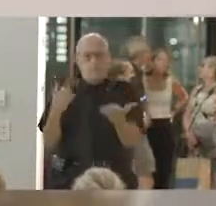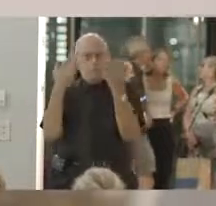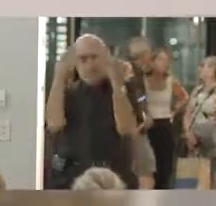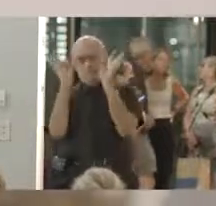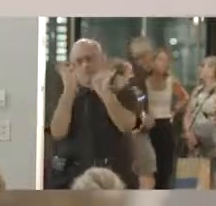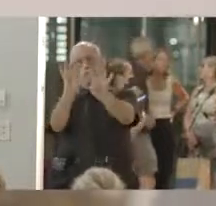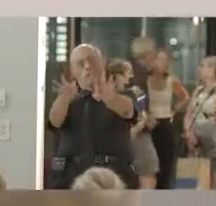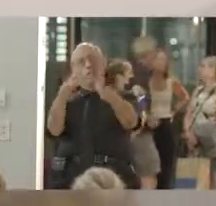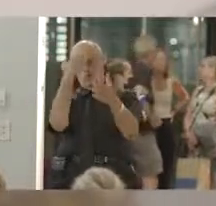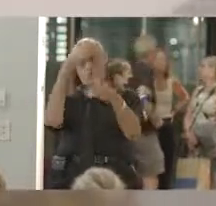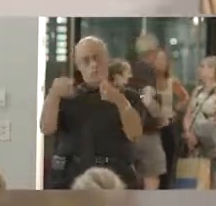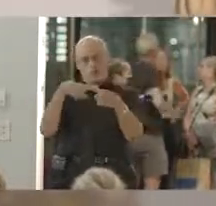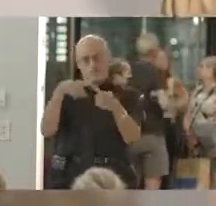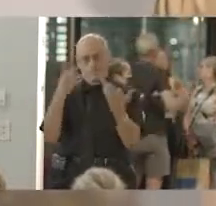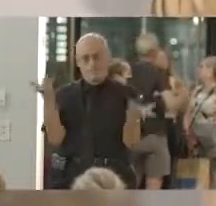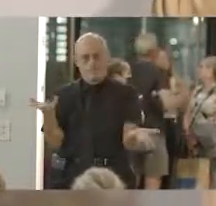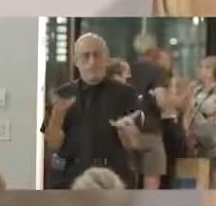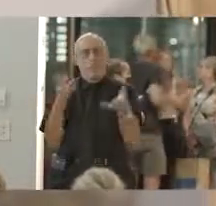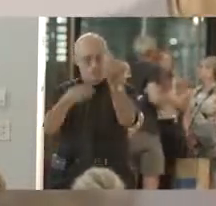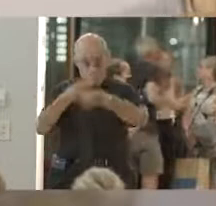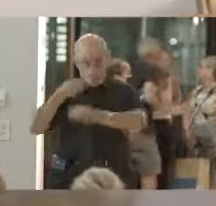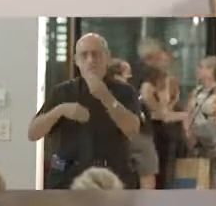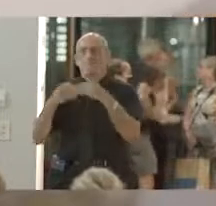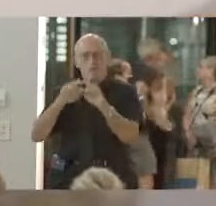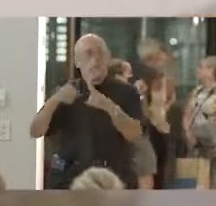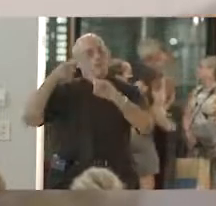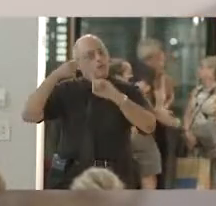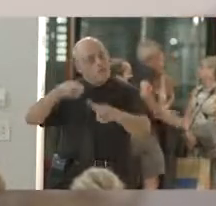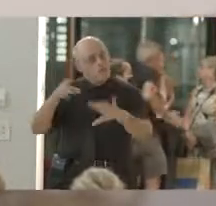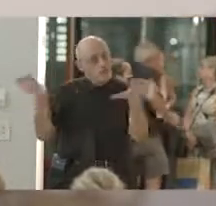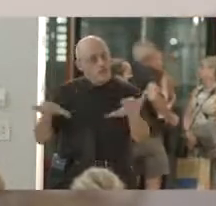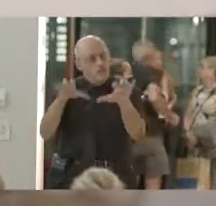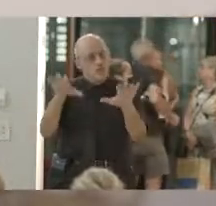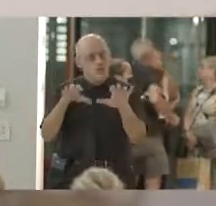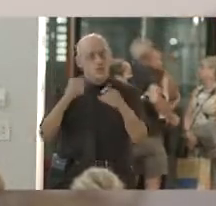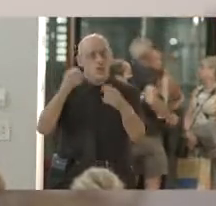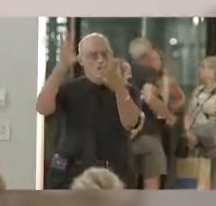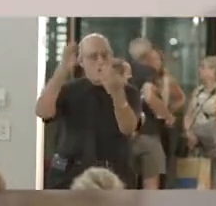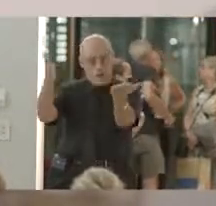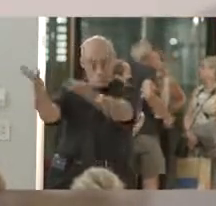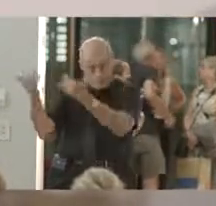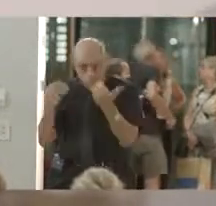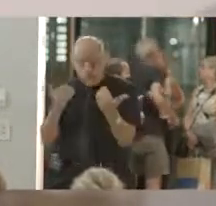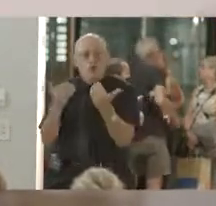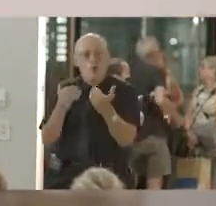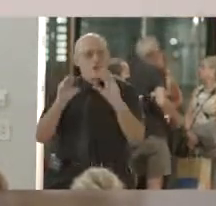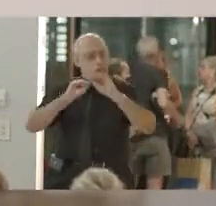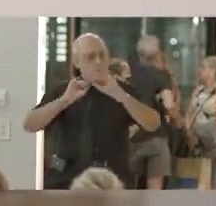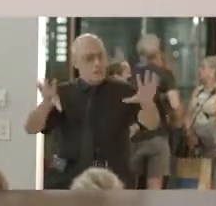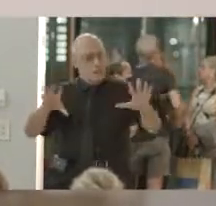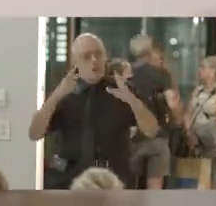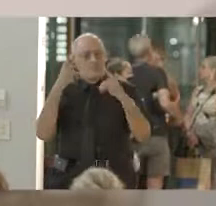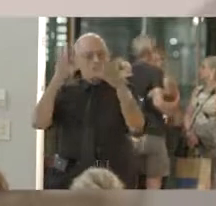Is it the following decade? So I think, again, it's all trade-offs. But again, the whole exercise here is to get feedback from the public. And it's very clear looking at the